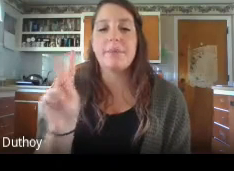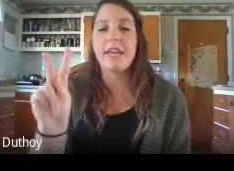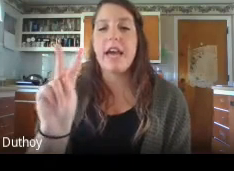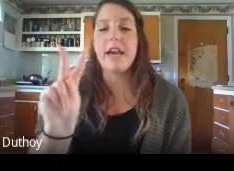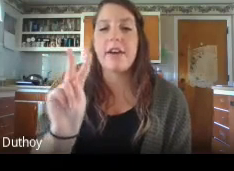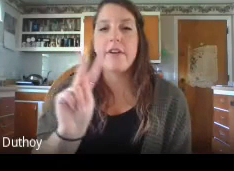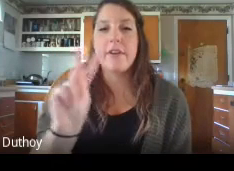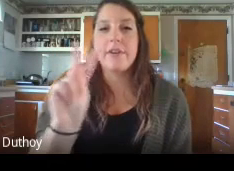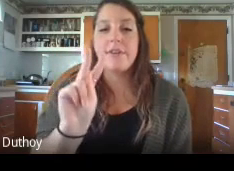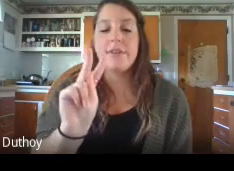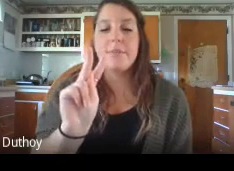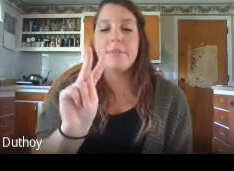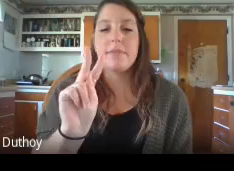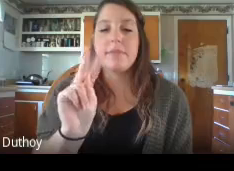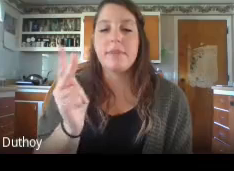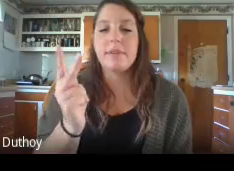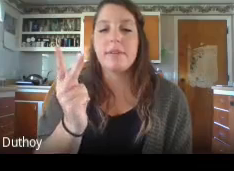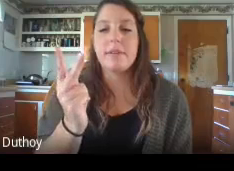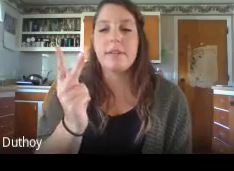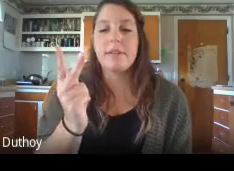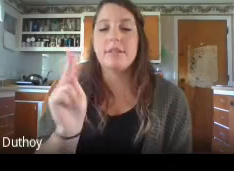between them. K.